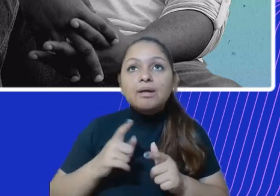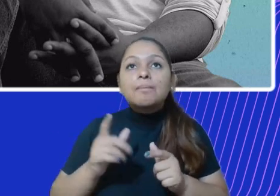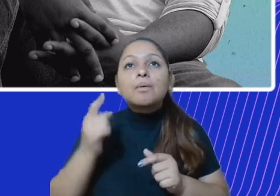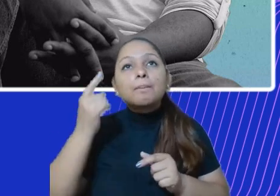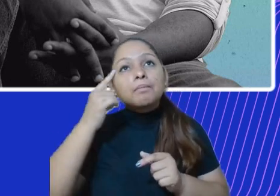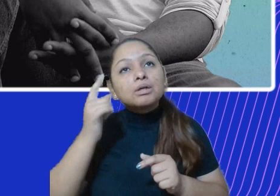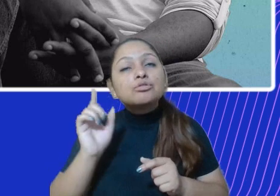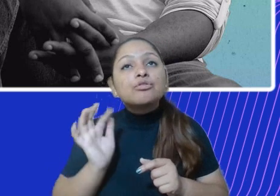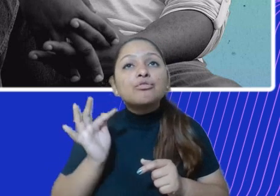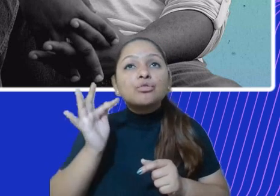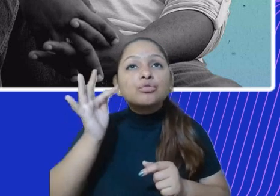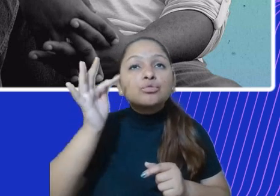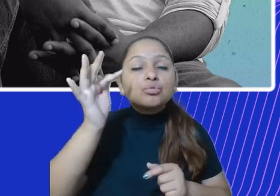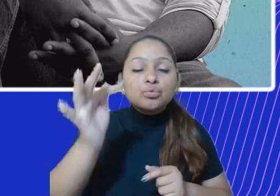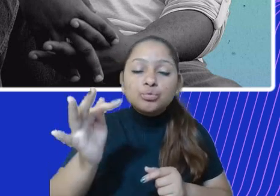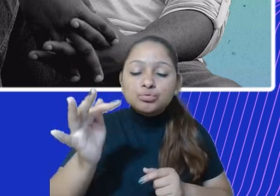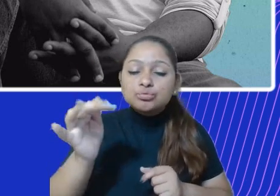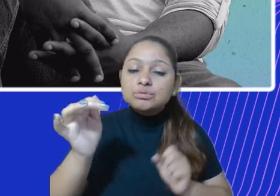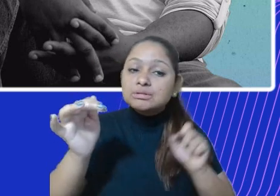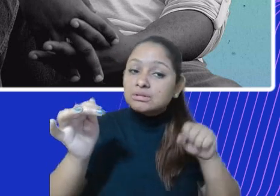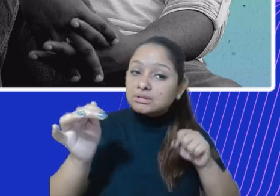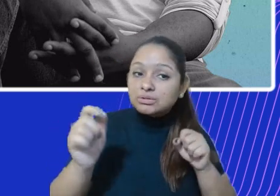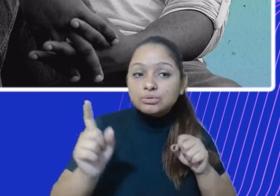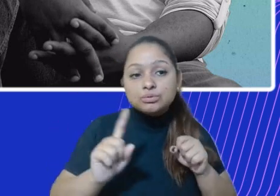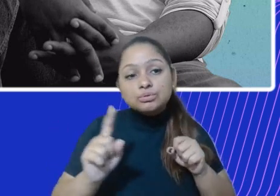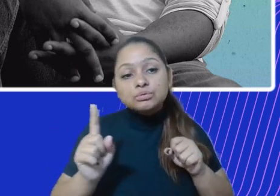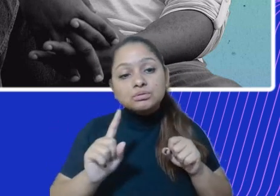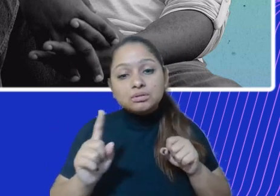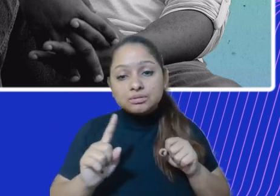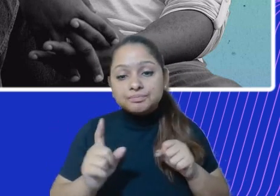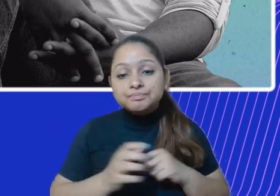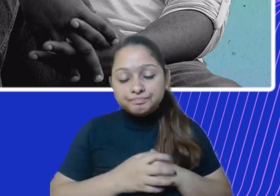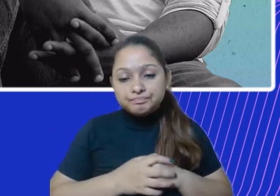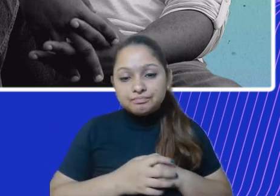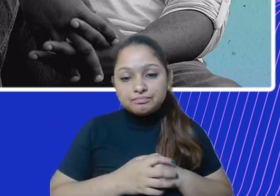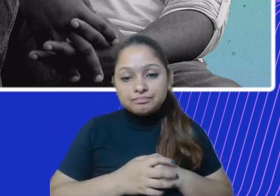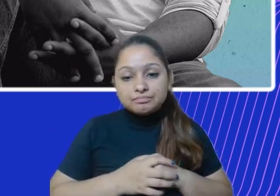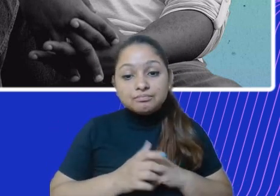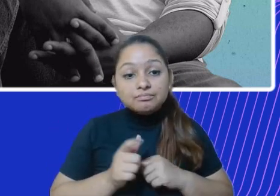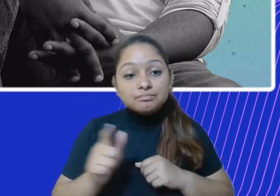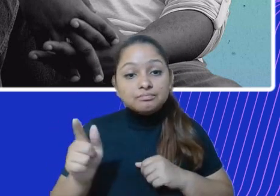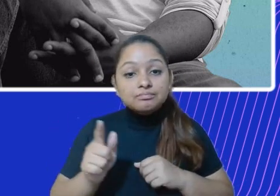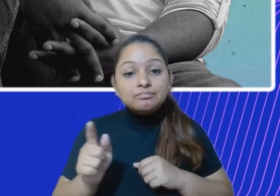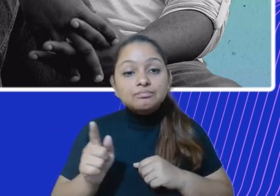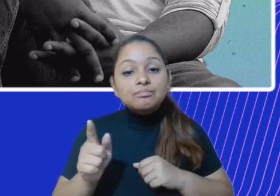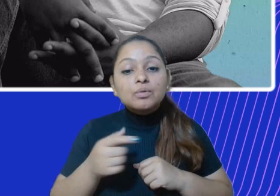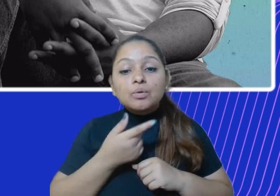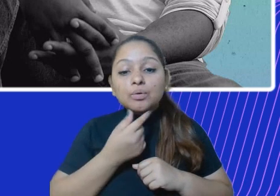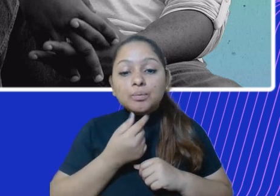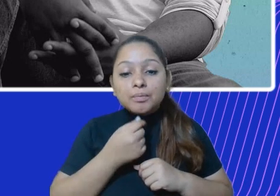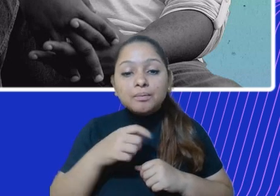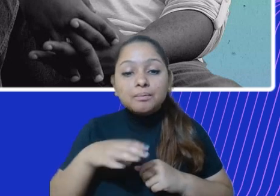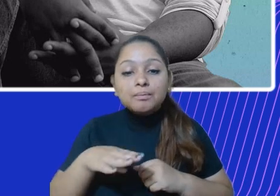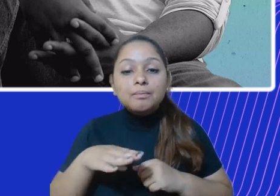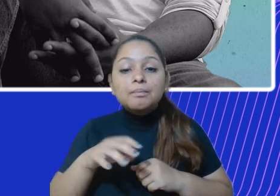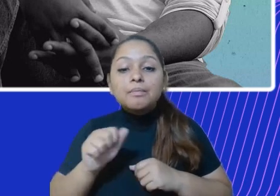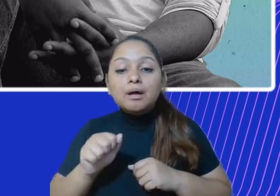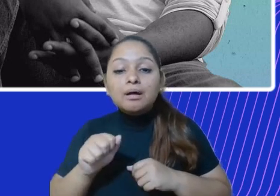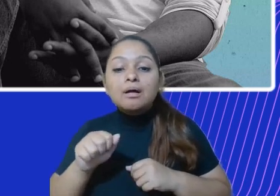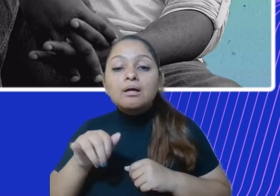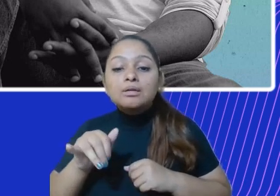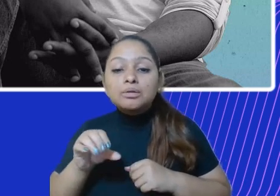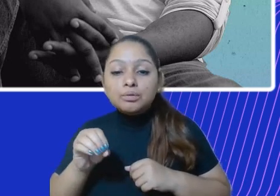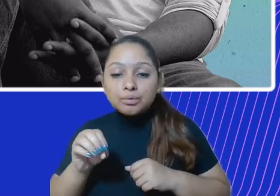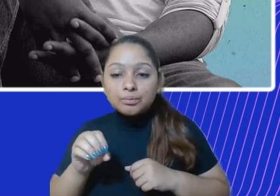climatic issue tells us. It asks for this new way of thinking. Bio has the emergency